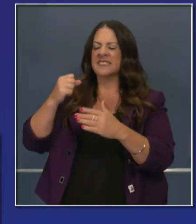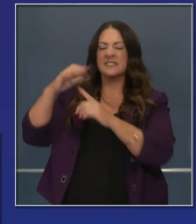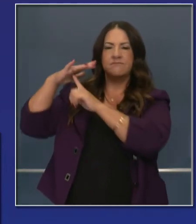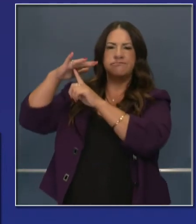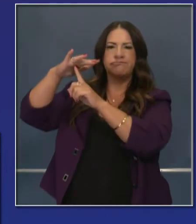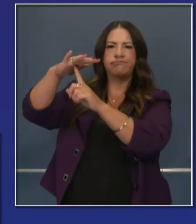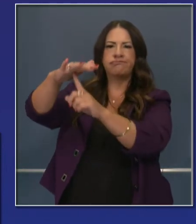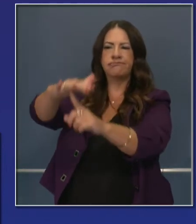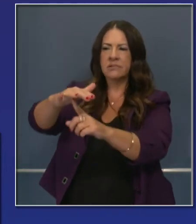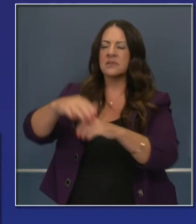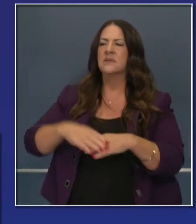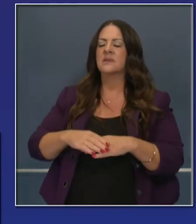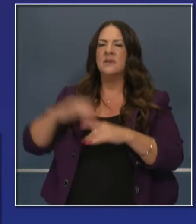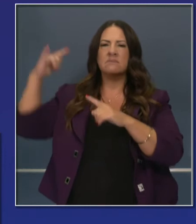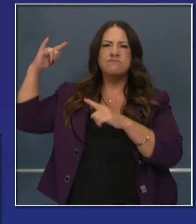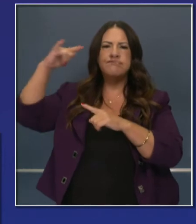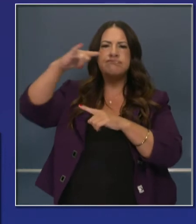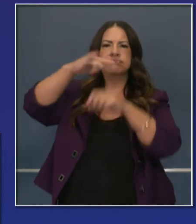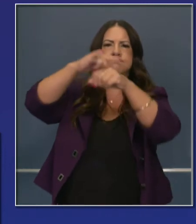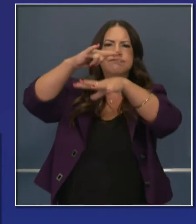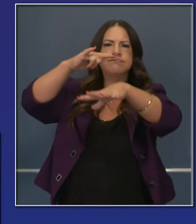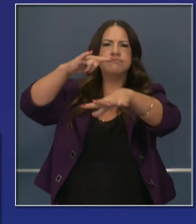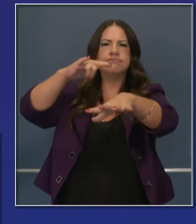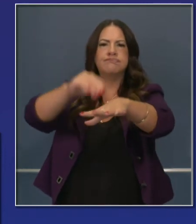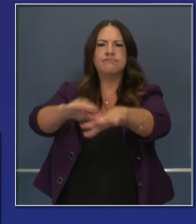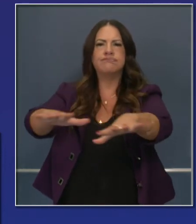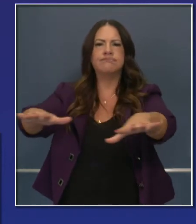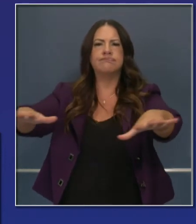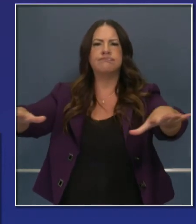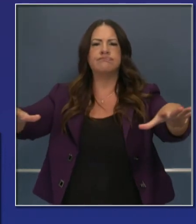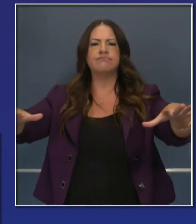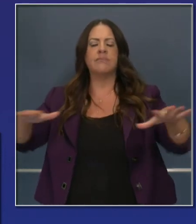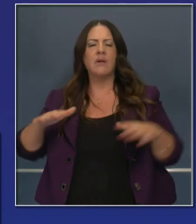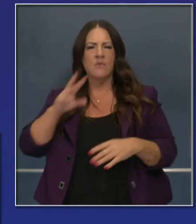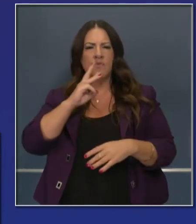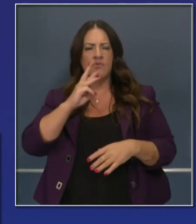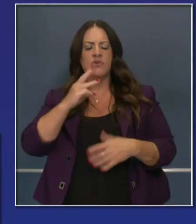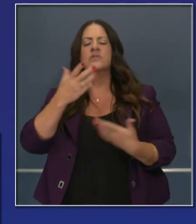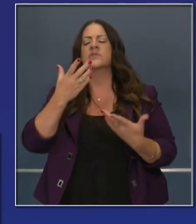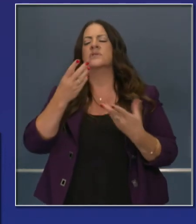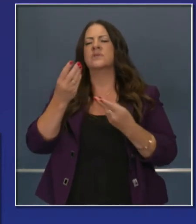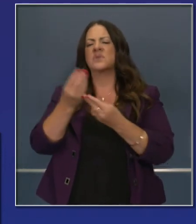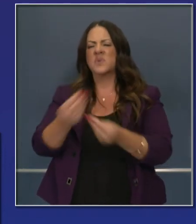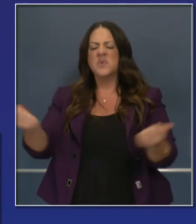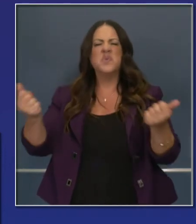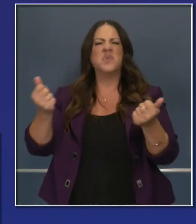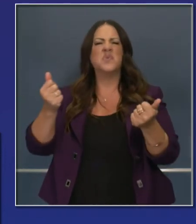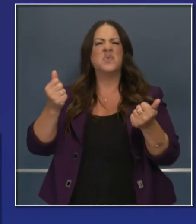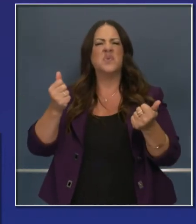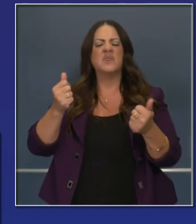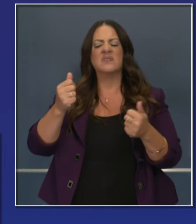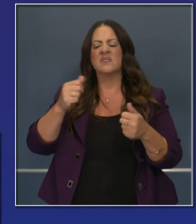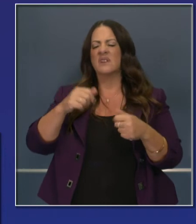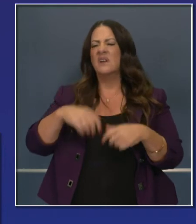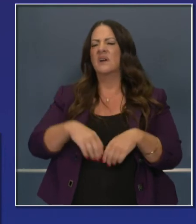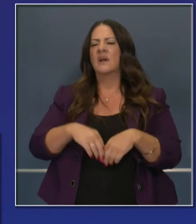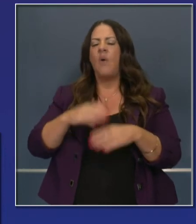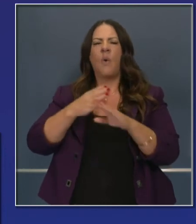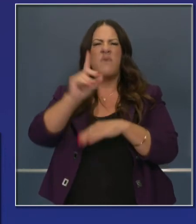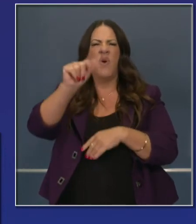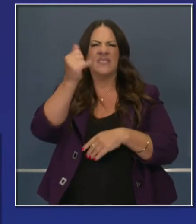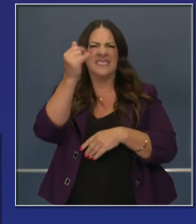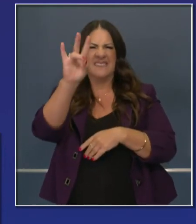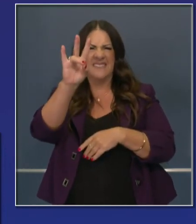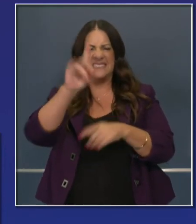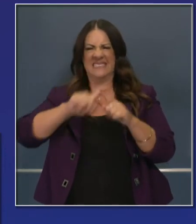aircraft in, DC-10s, the 747s, which become very familiar to the people here in the state of California. 117 aircrafts